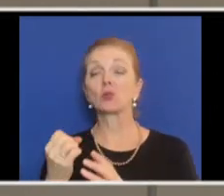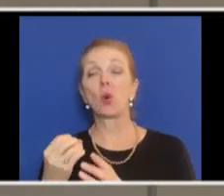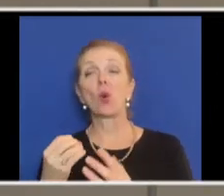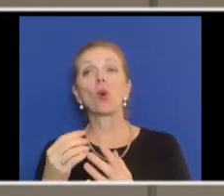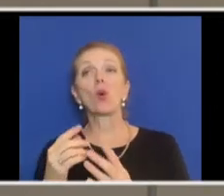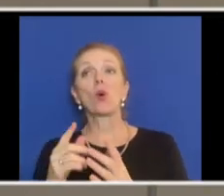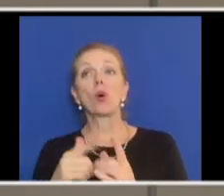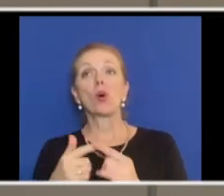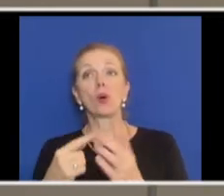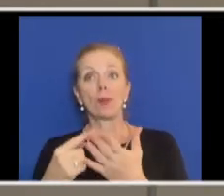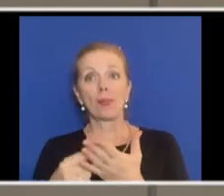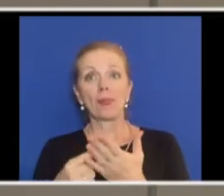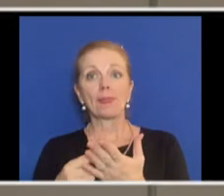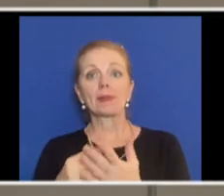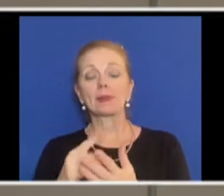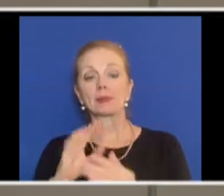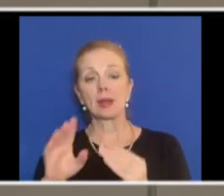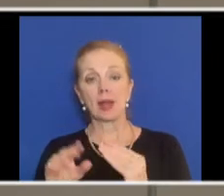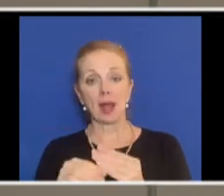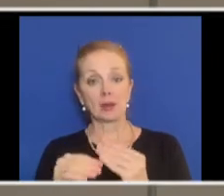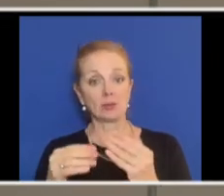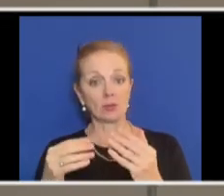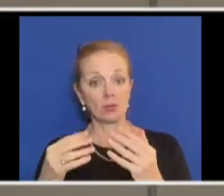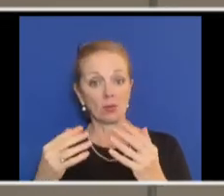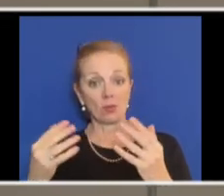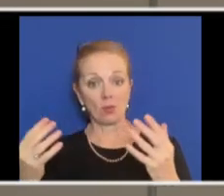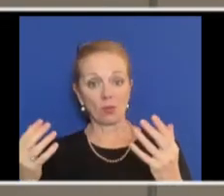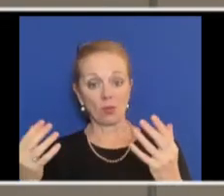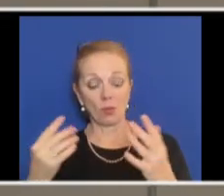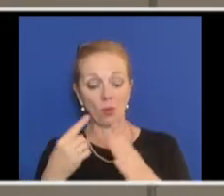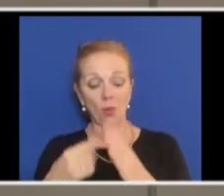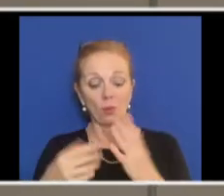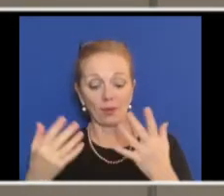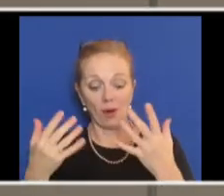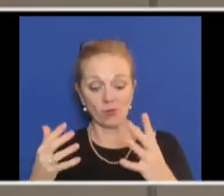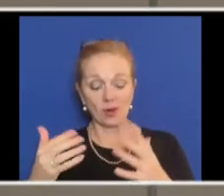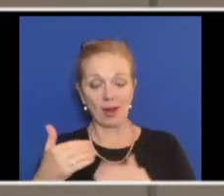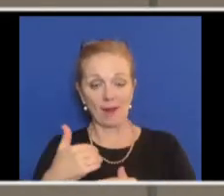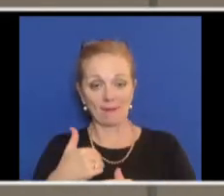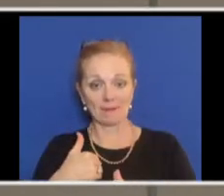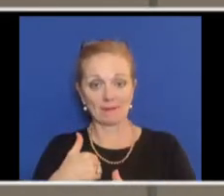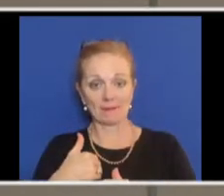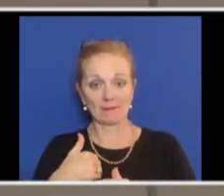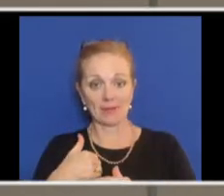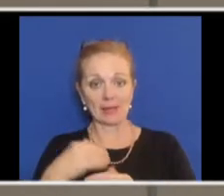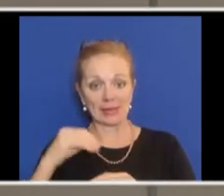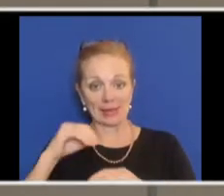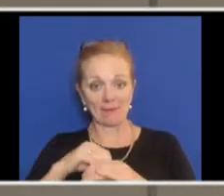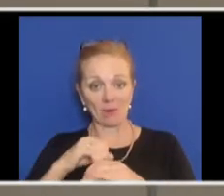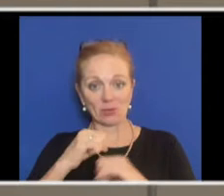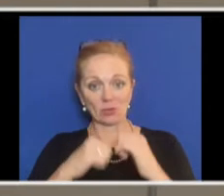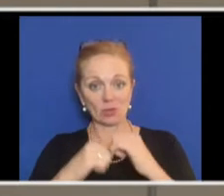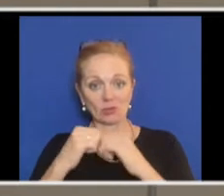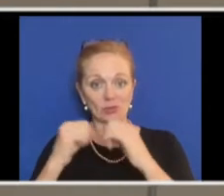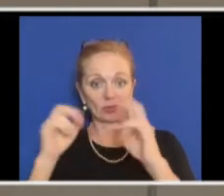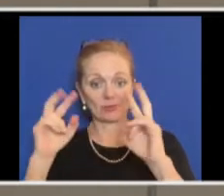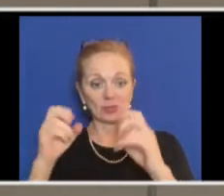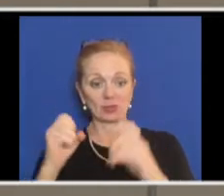add to where we already have some infrastructure challenges